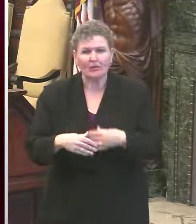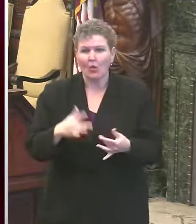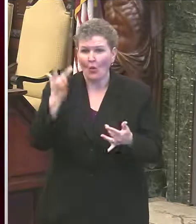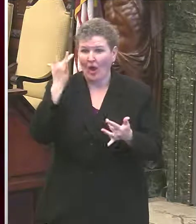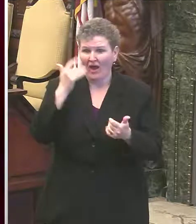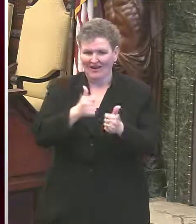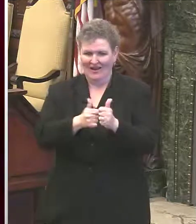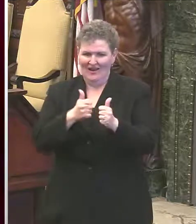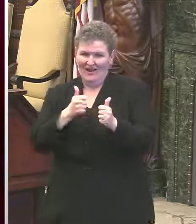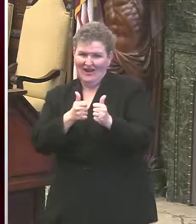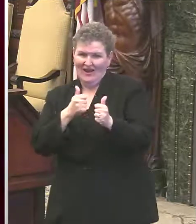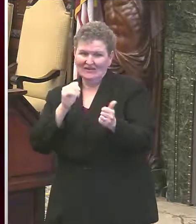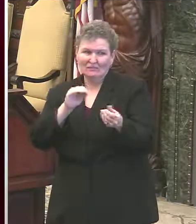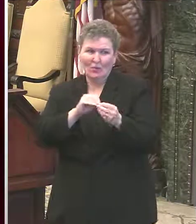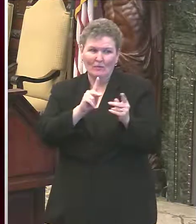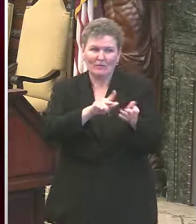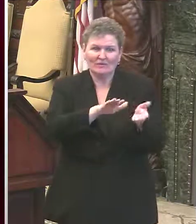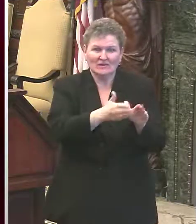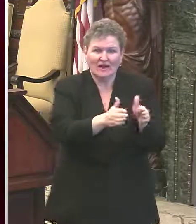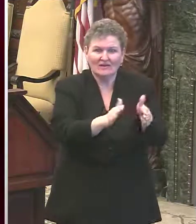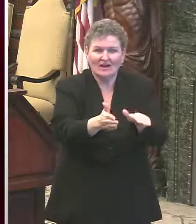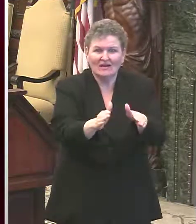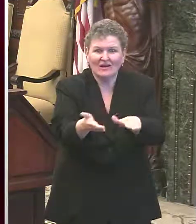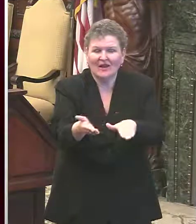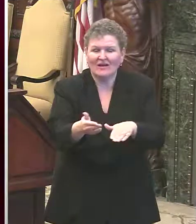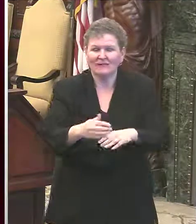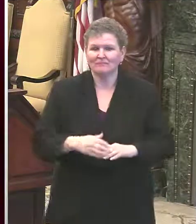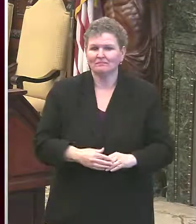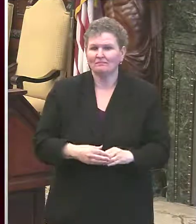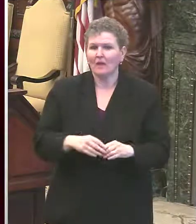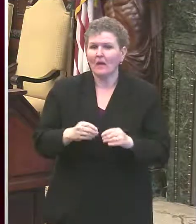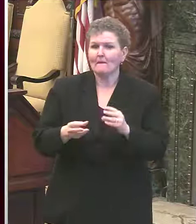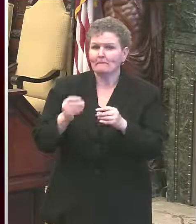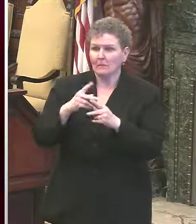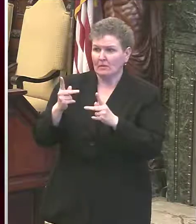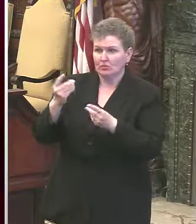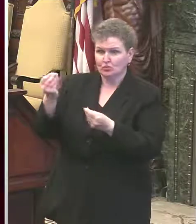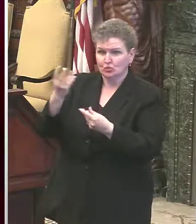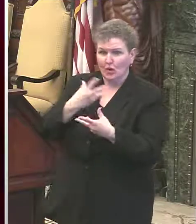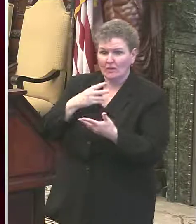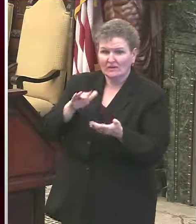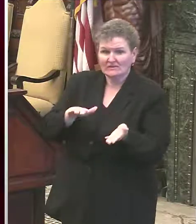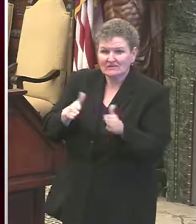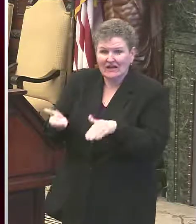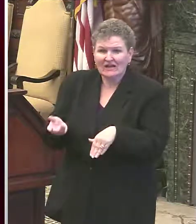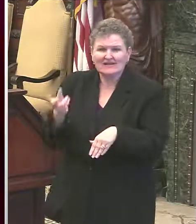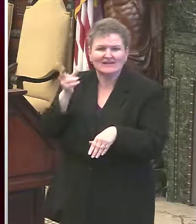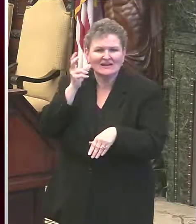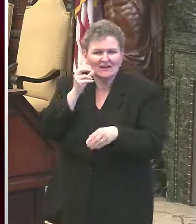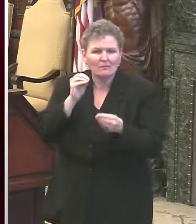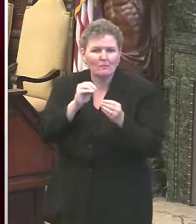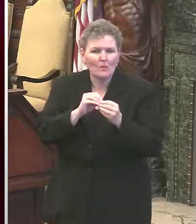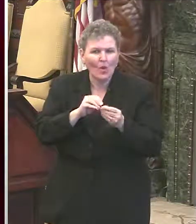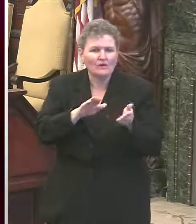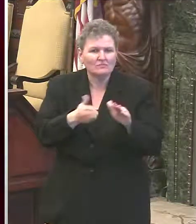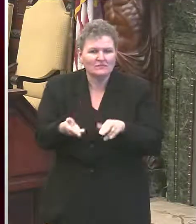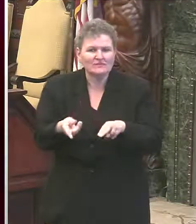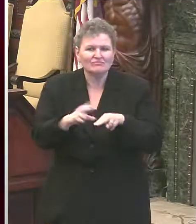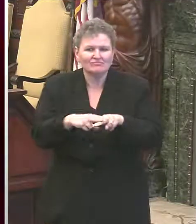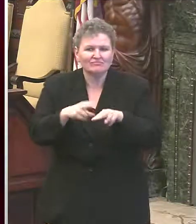when people die from this infection, and then the lag in when we hear about those, we'll see a rise in the number of deaths in March and in